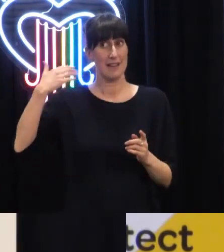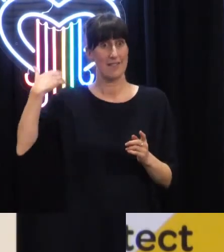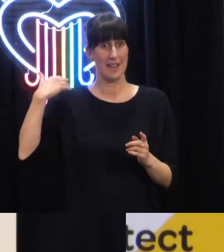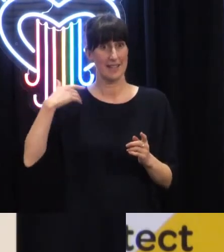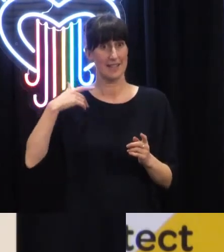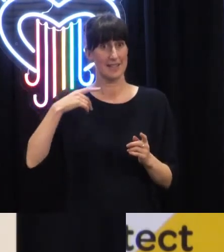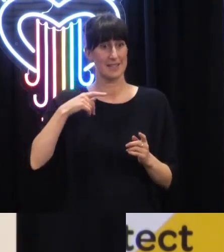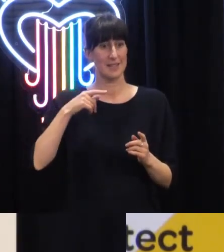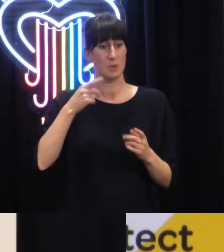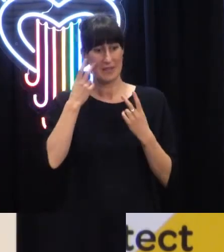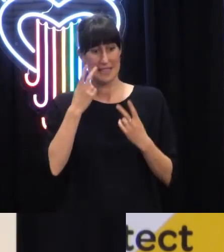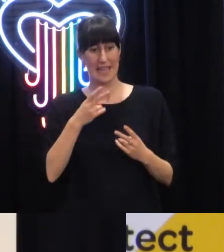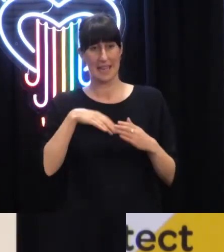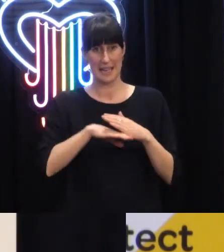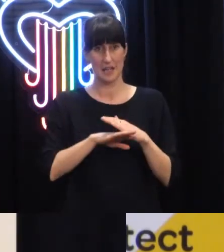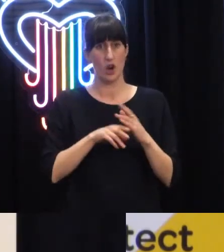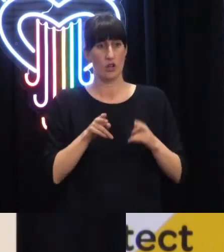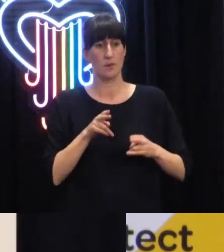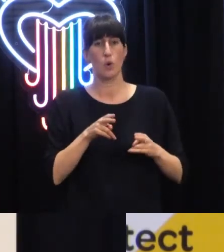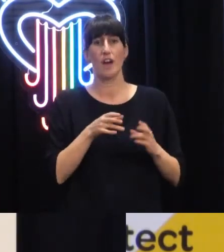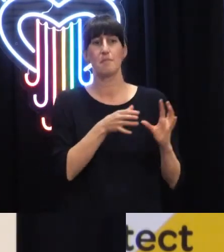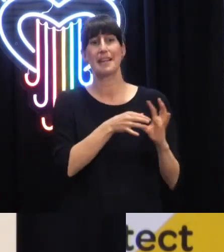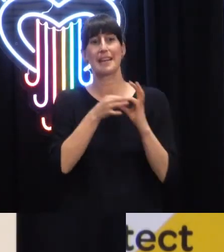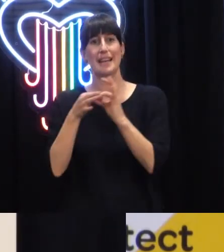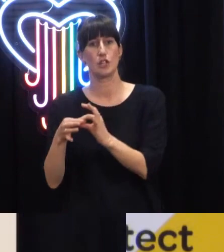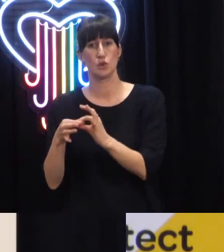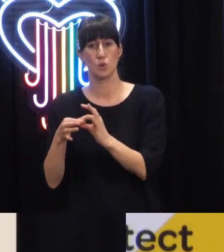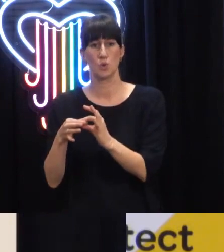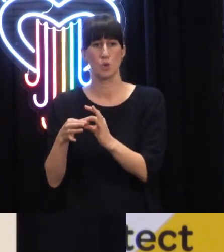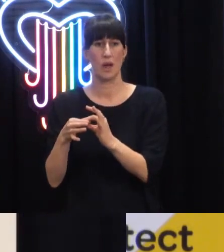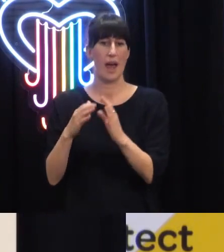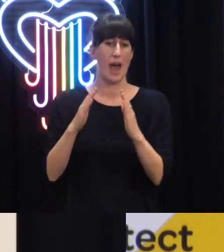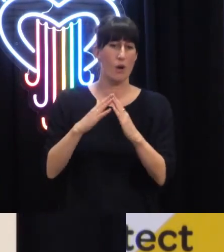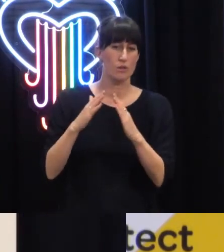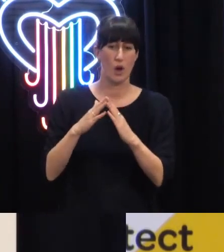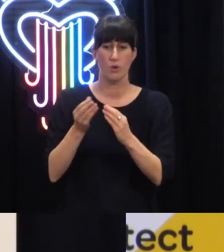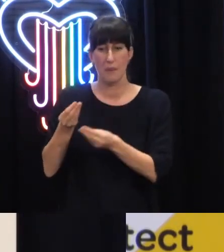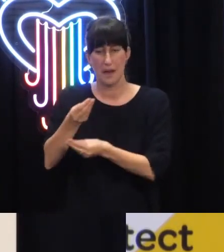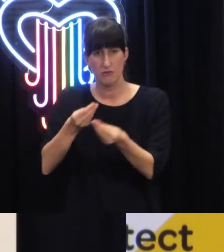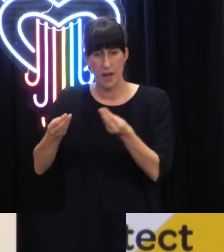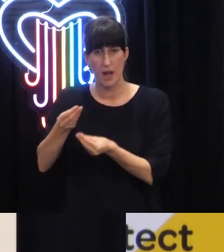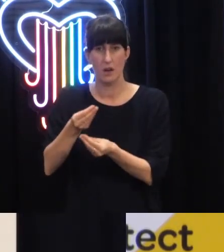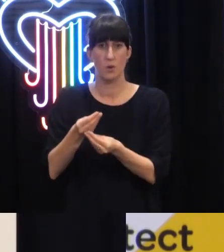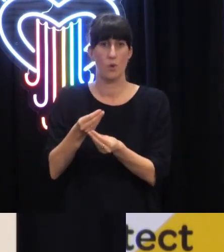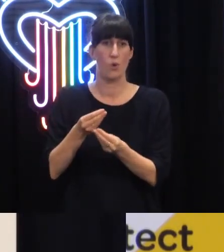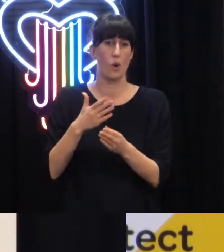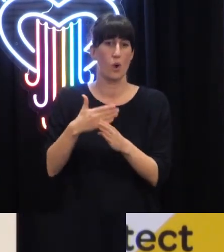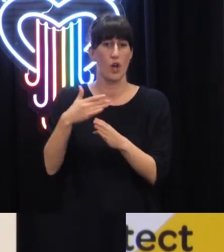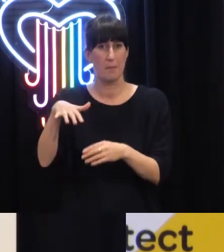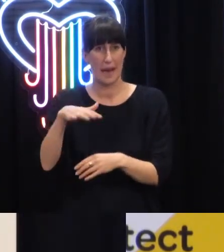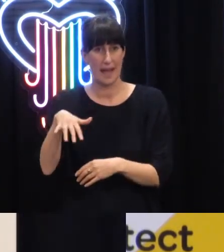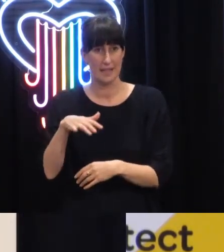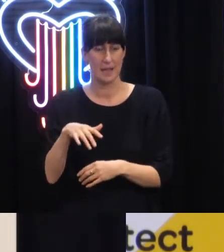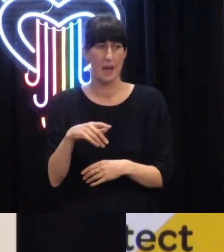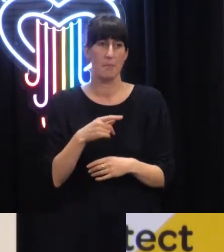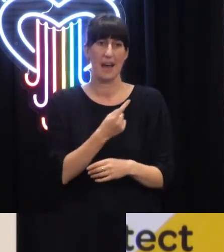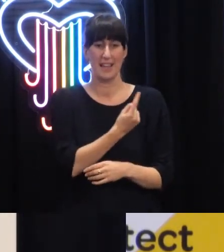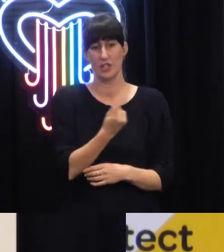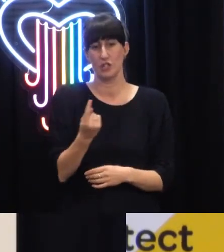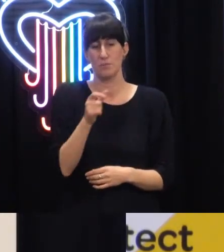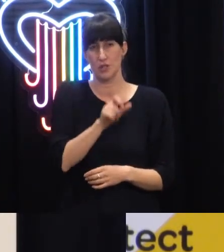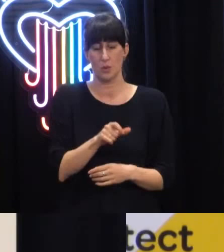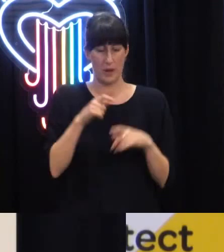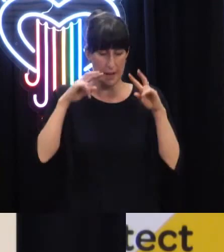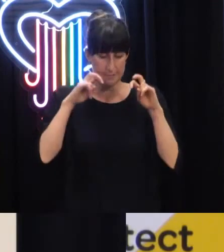cases, households or workplaces. But of course, each case is taken on its merits, and the interview's underway at the moment. Yes, and then